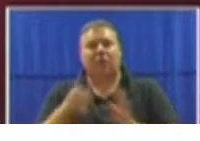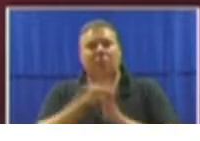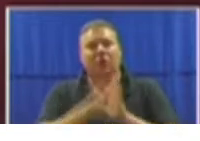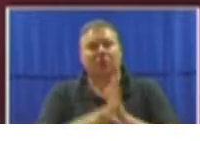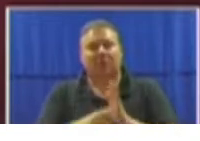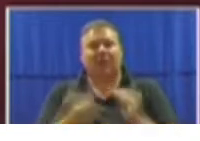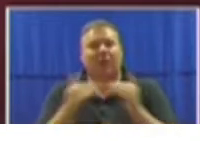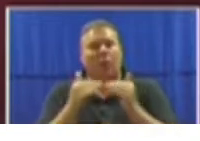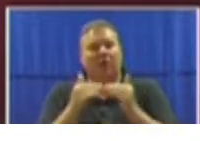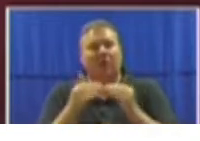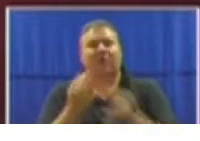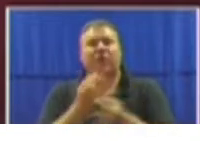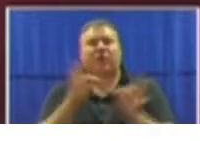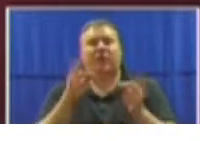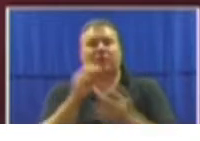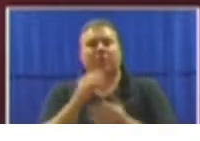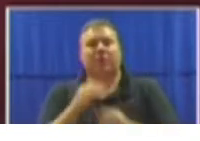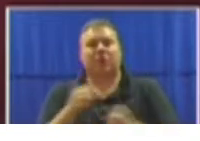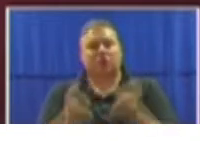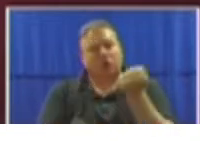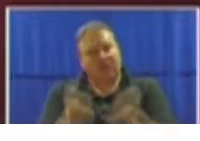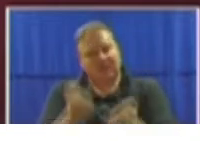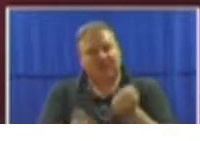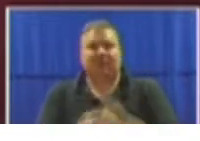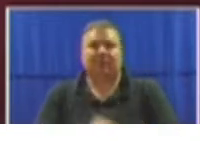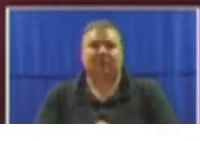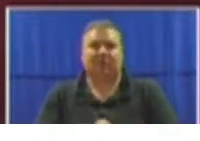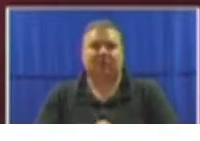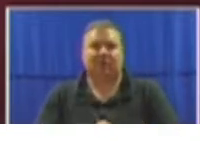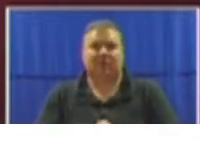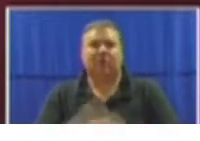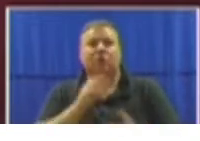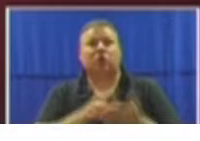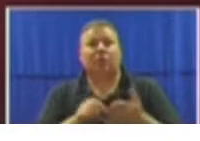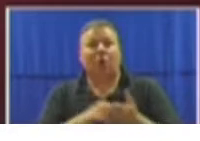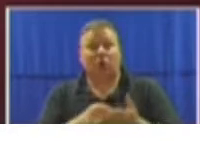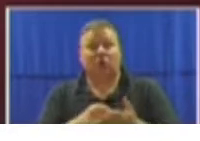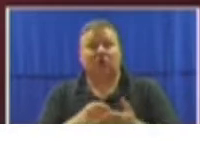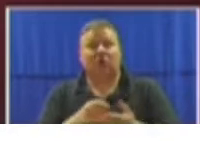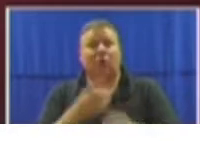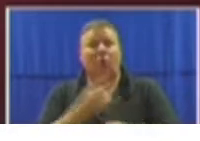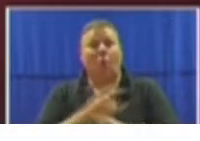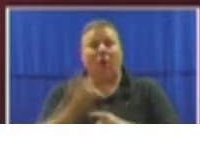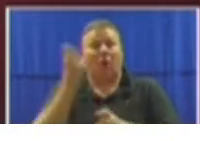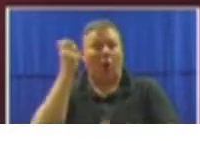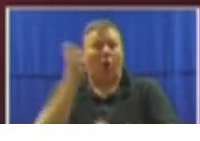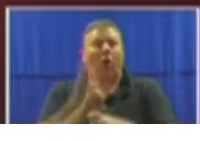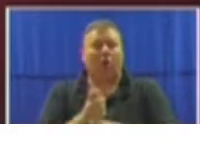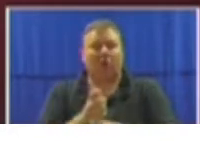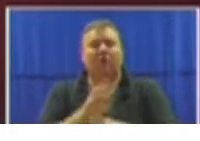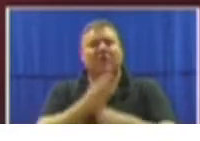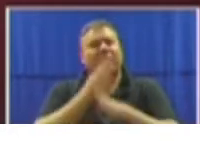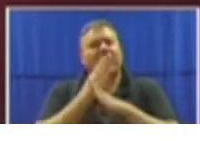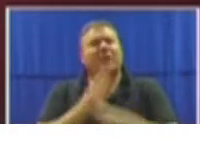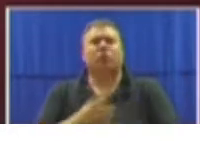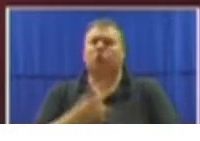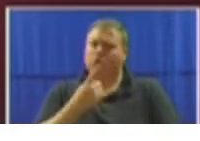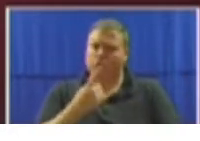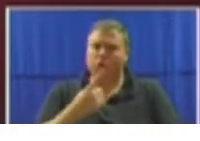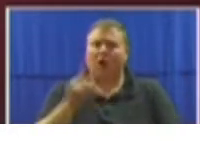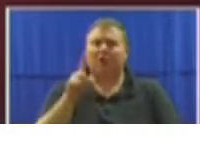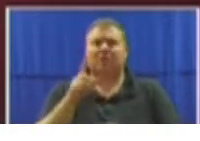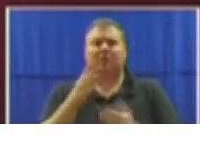and justice. This hard-won democracy was precisely designed to defend the rights and freedoms